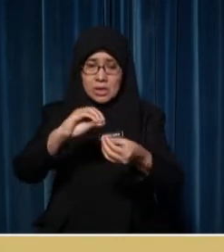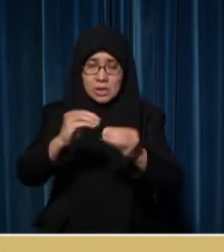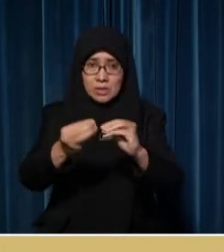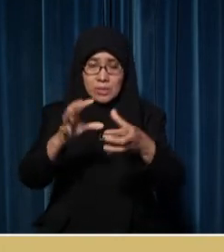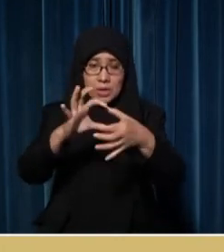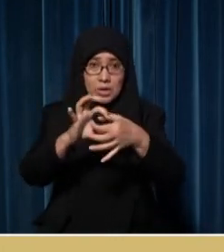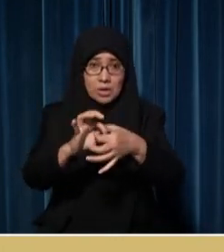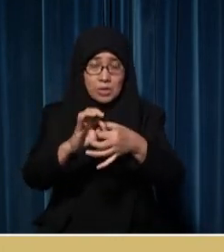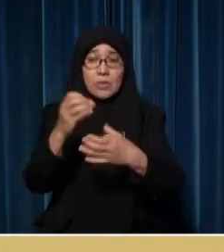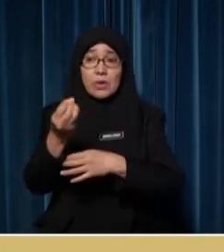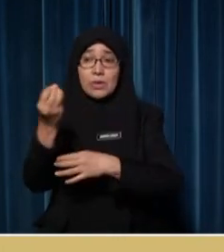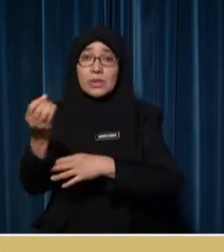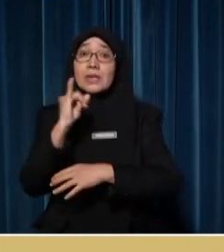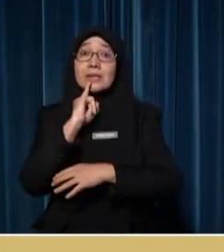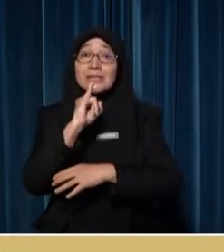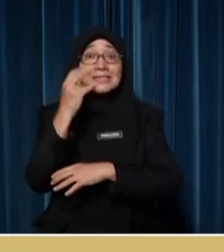is 12.